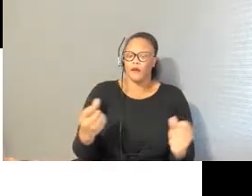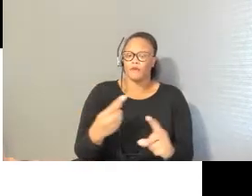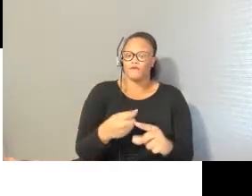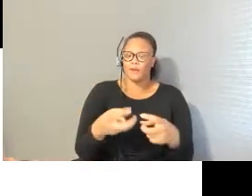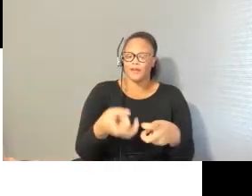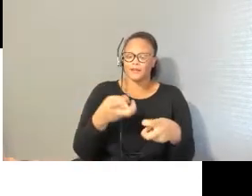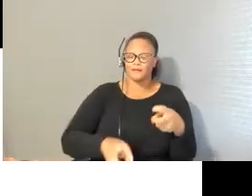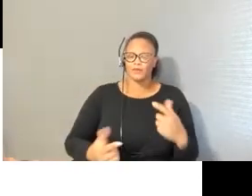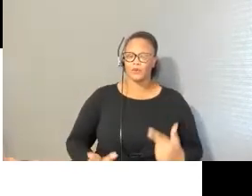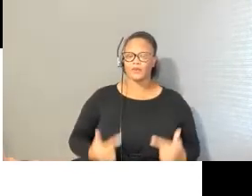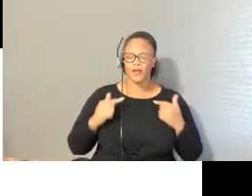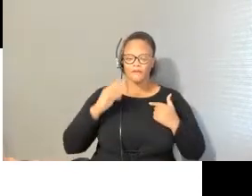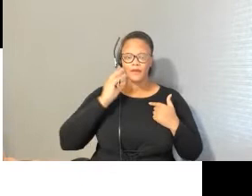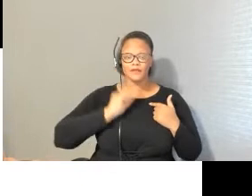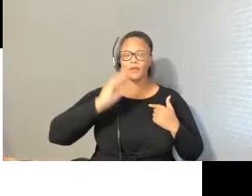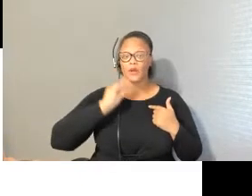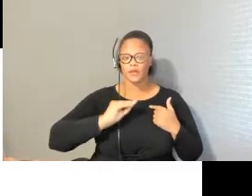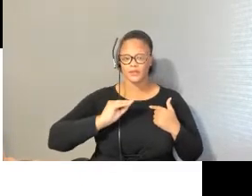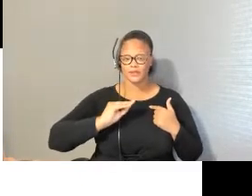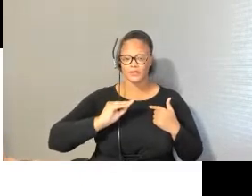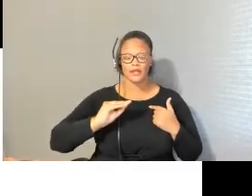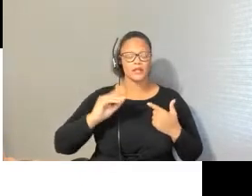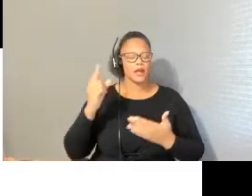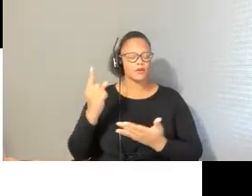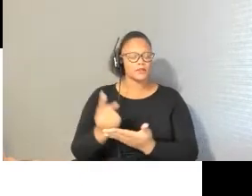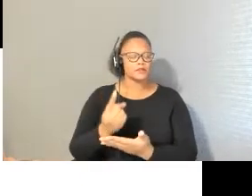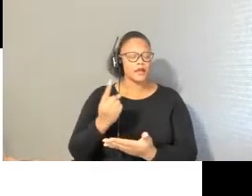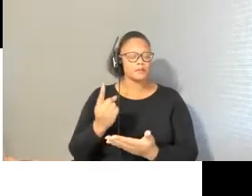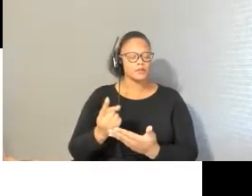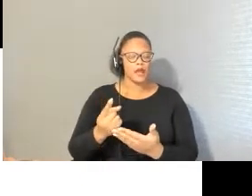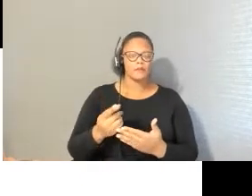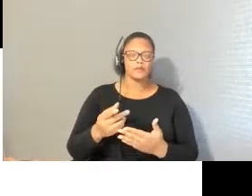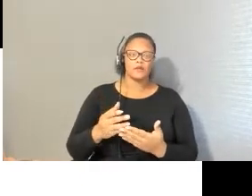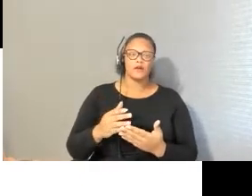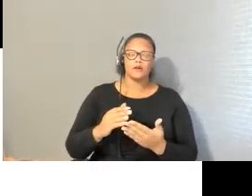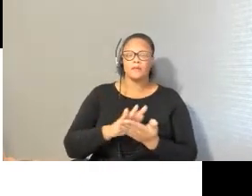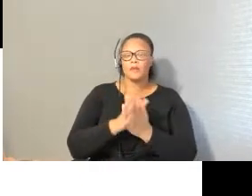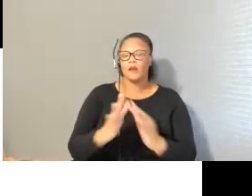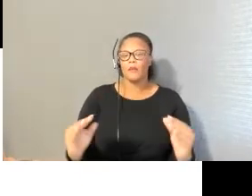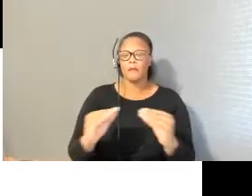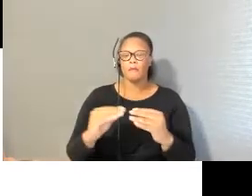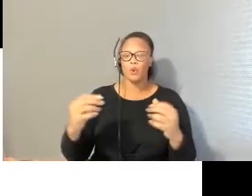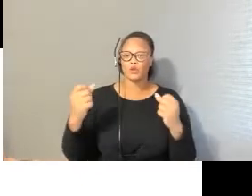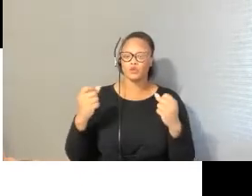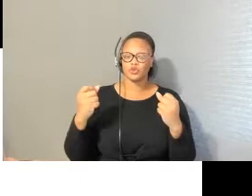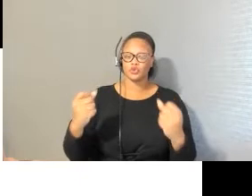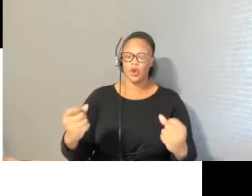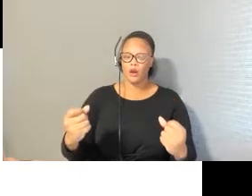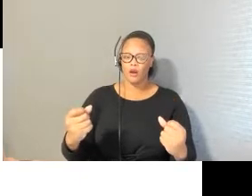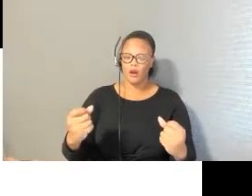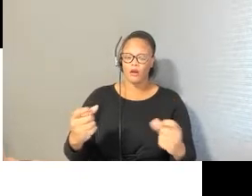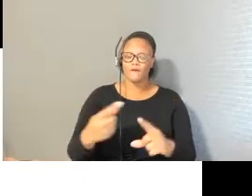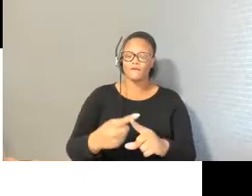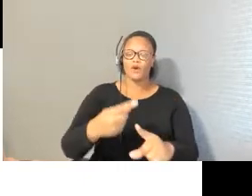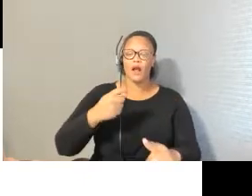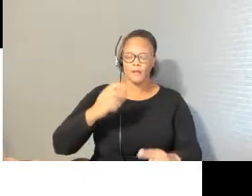life experiences that are sometimes strengthened by and even transformed by those experiences. Knowing how to manage stress in